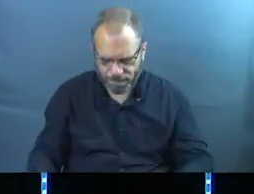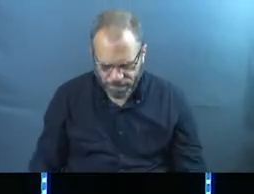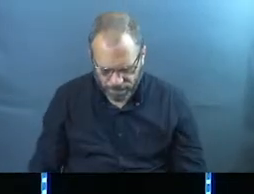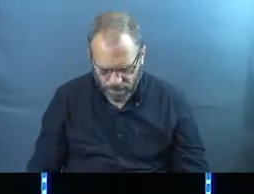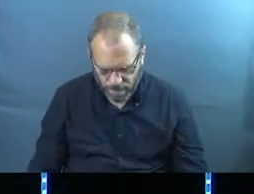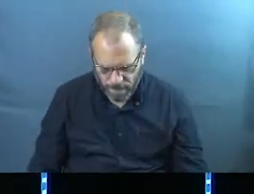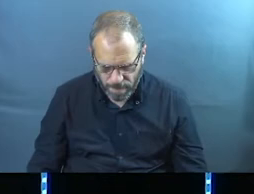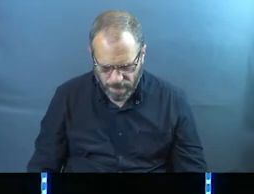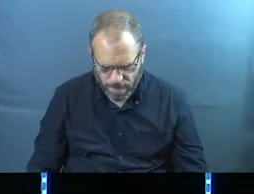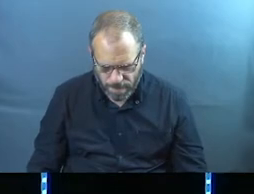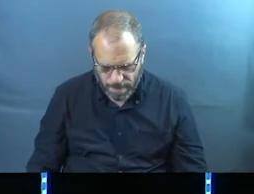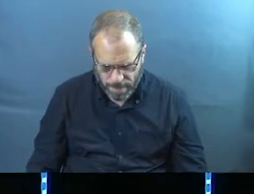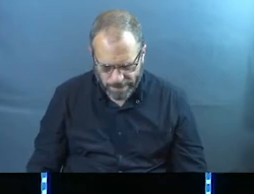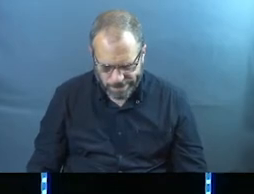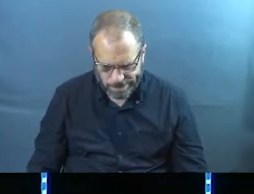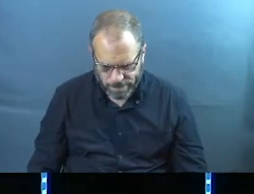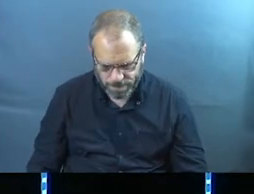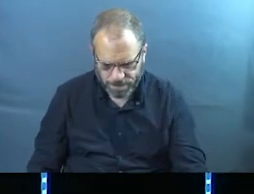amen.